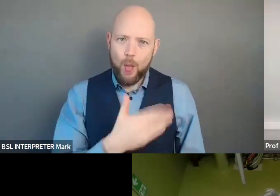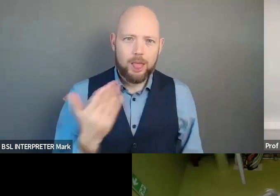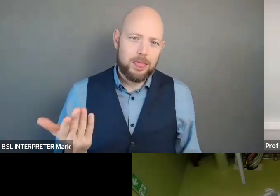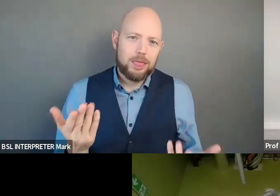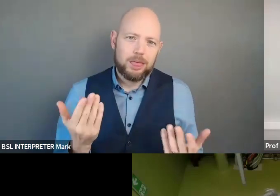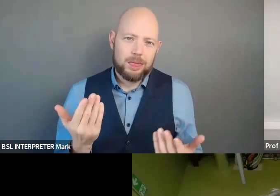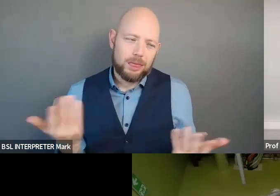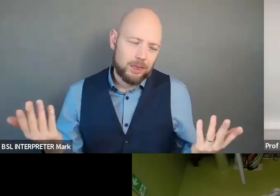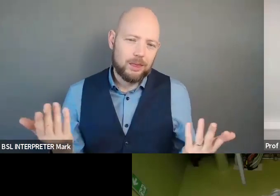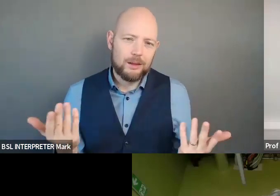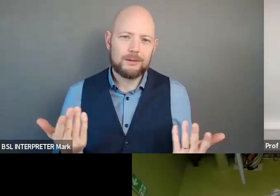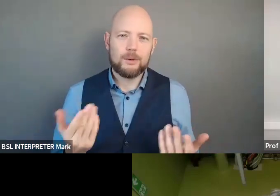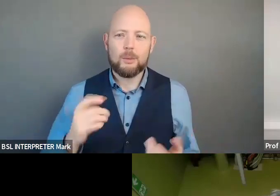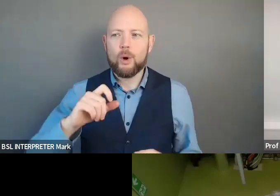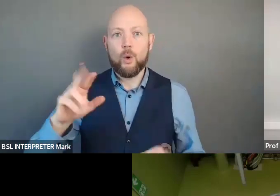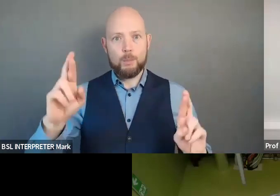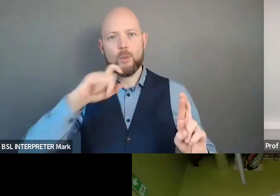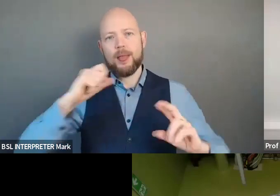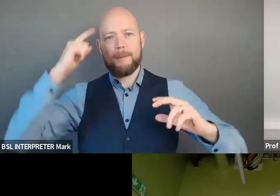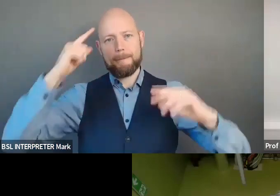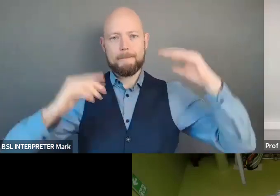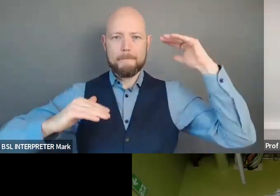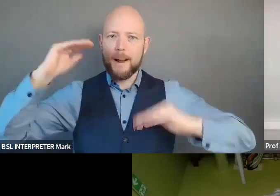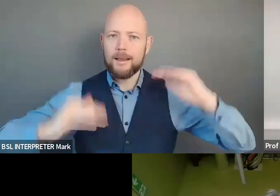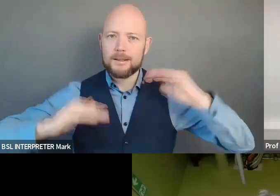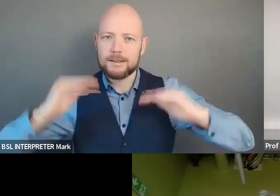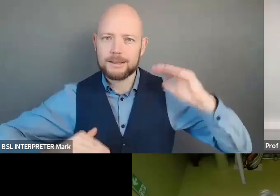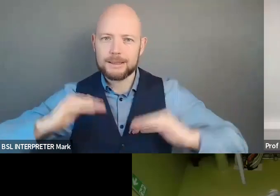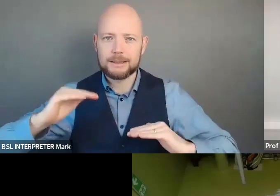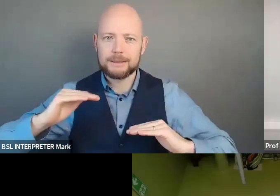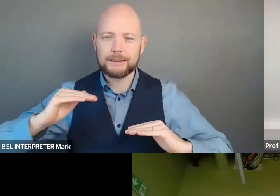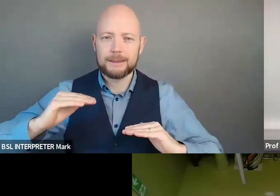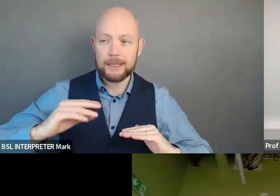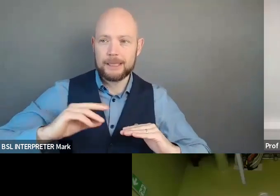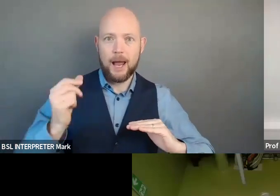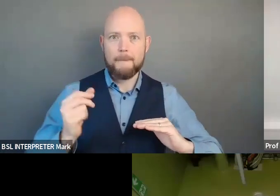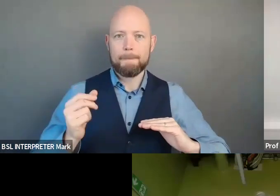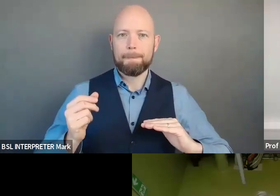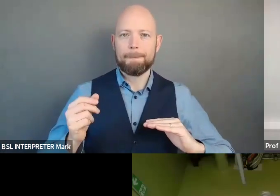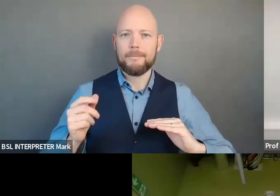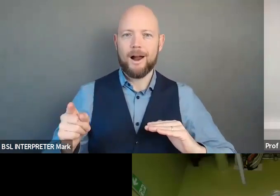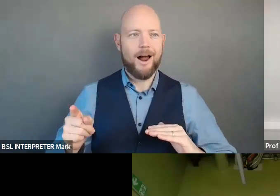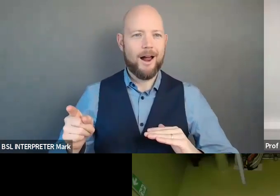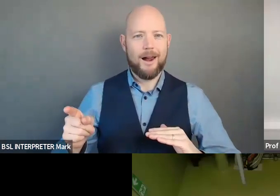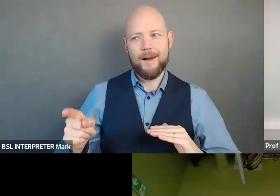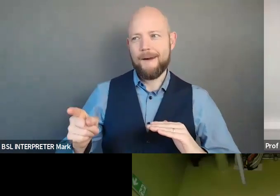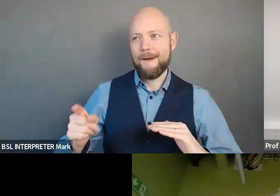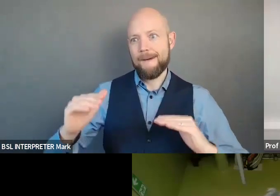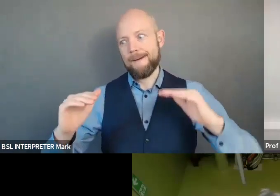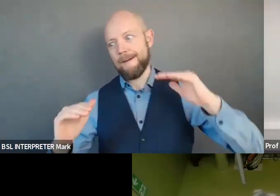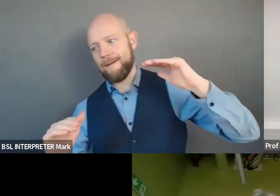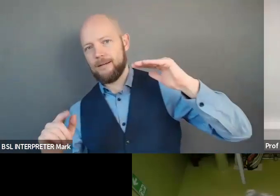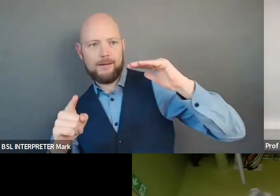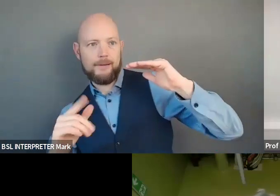I suspect that there'll be a lot of balance, and that there'll be some things which tend in one direction and some things that tend in another direction, because that's been